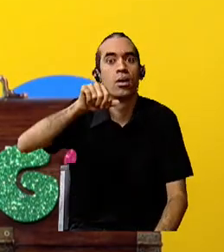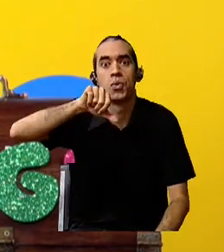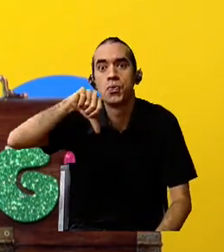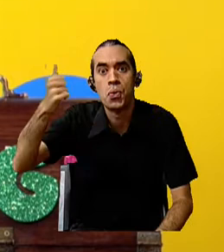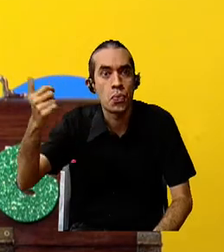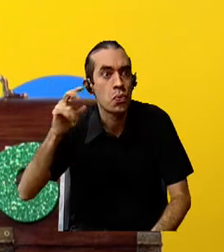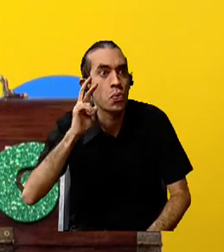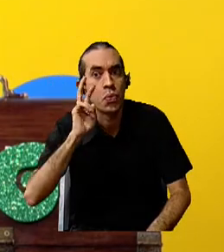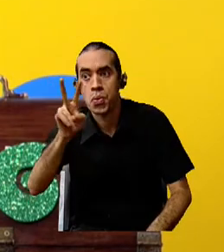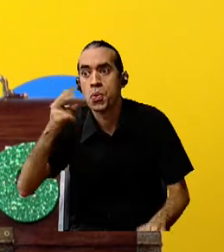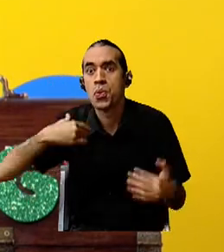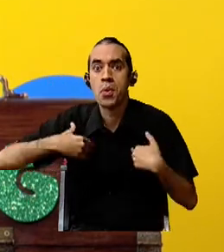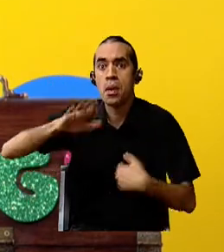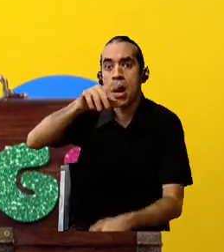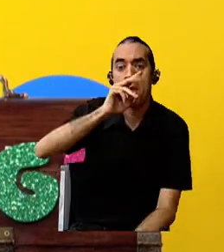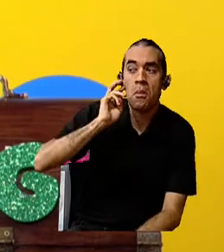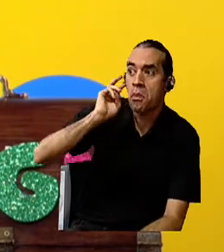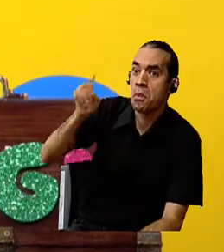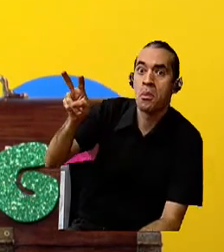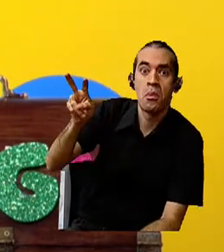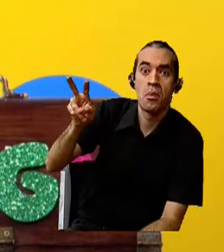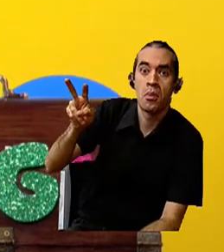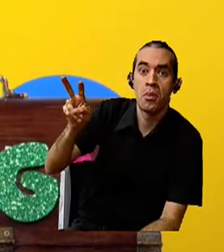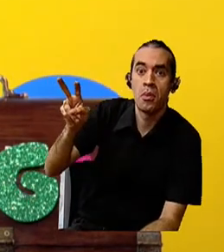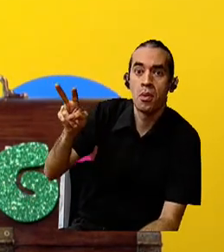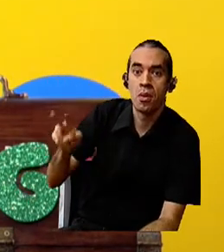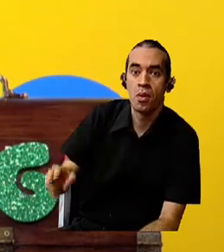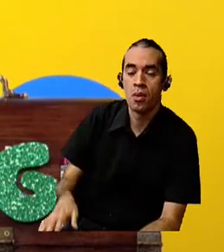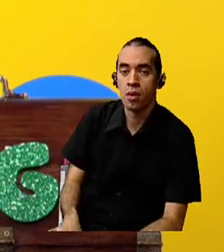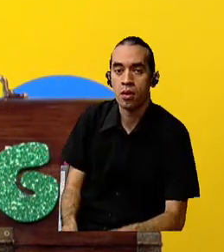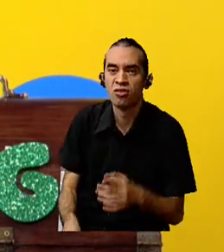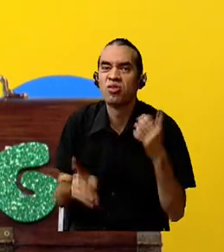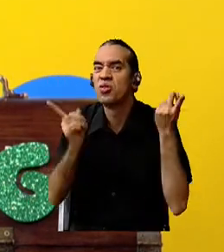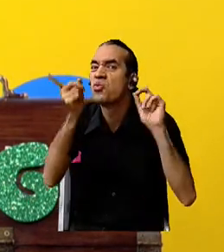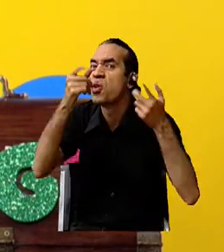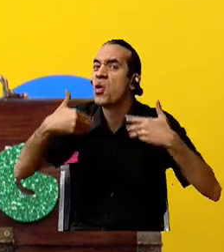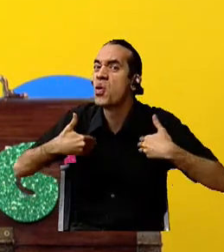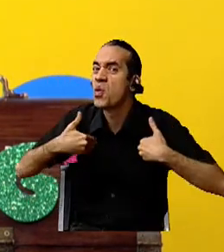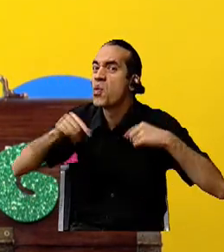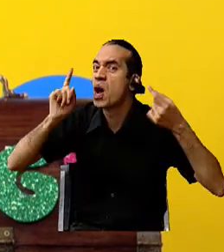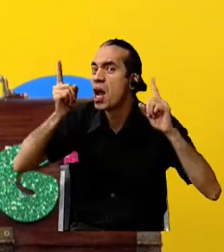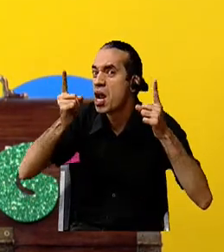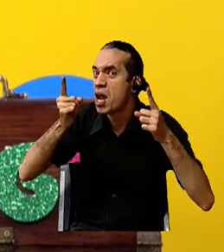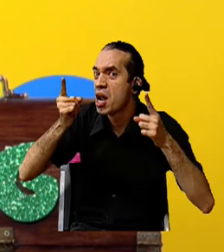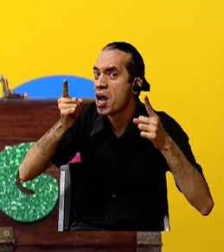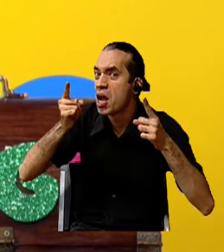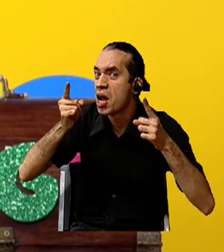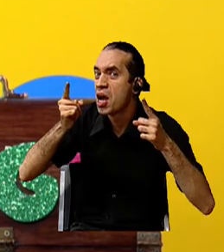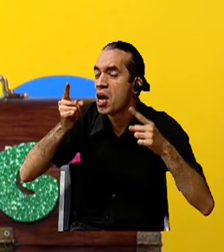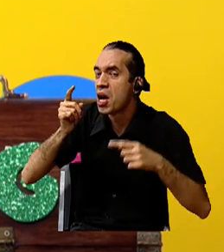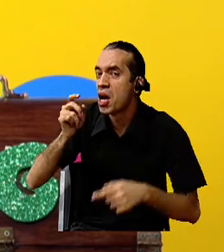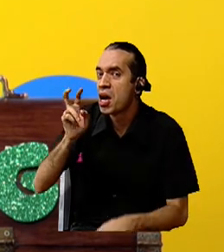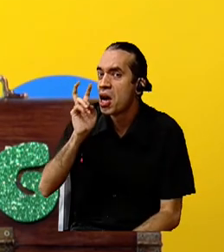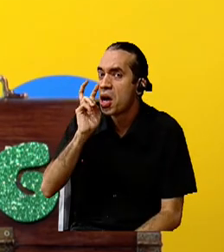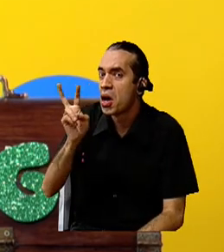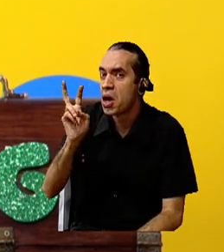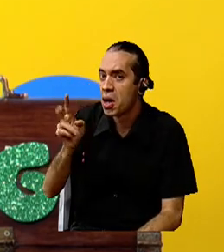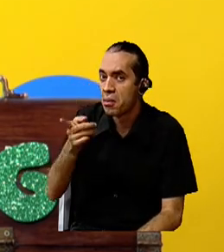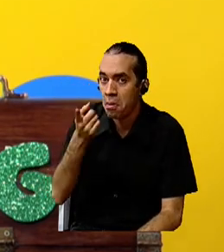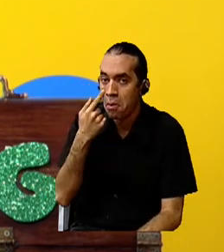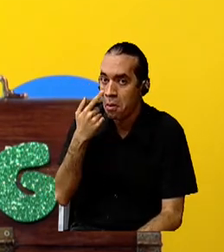another animal. Take a look. What animal is that we are seeing?